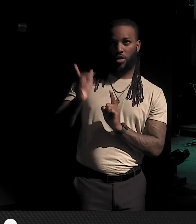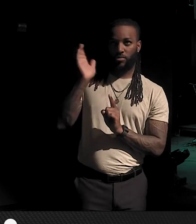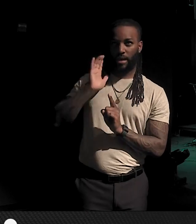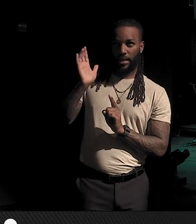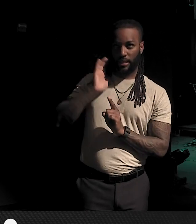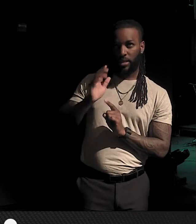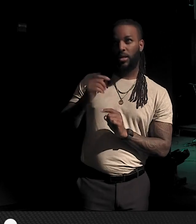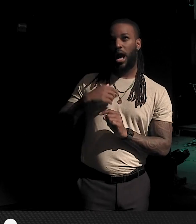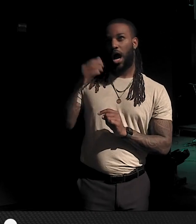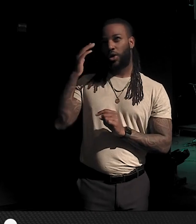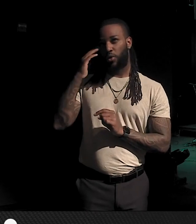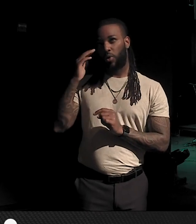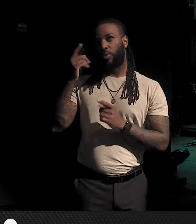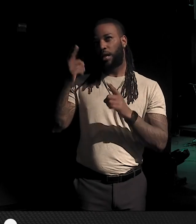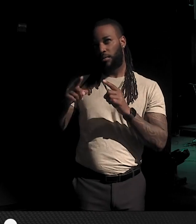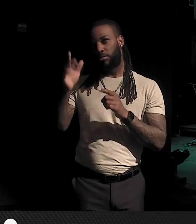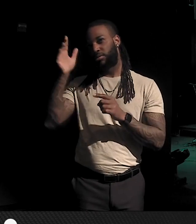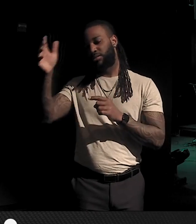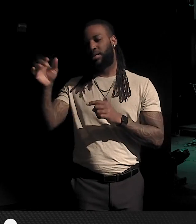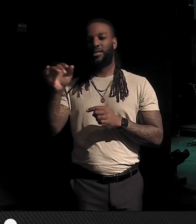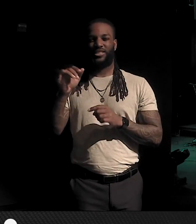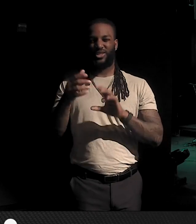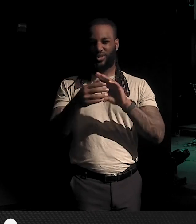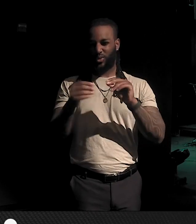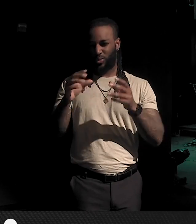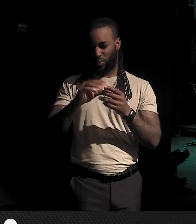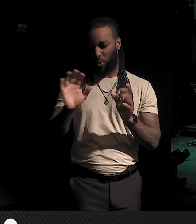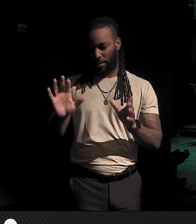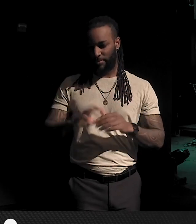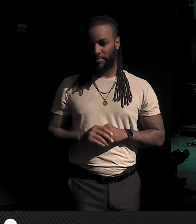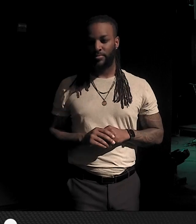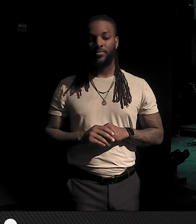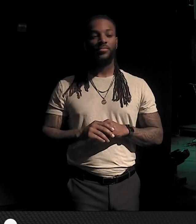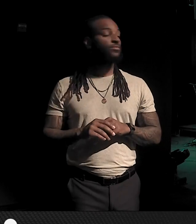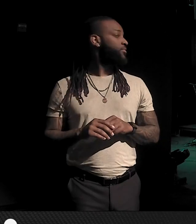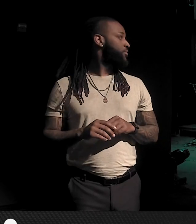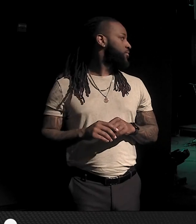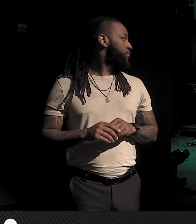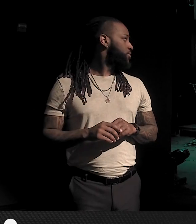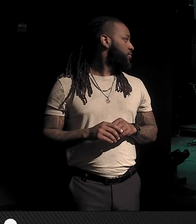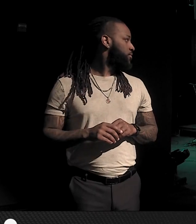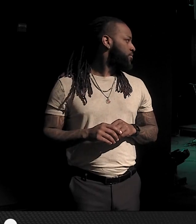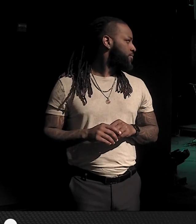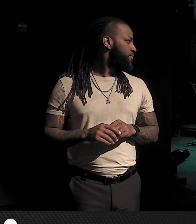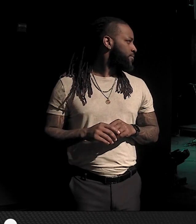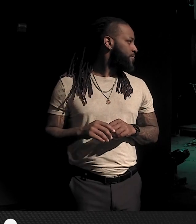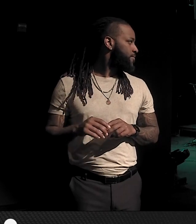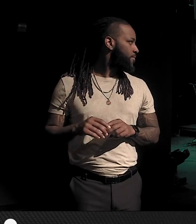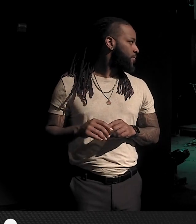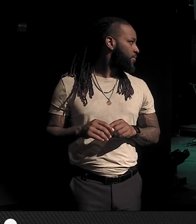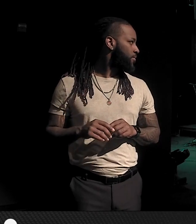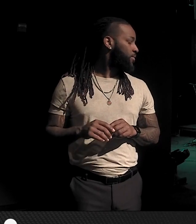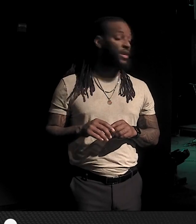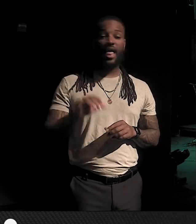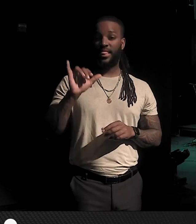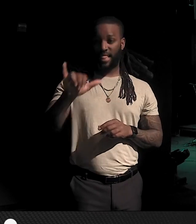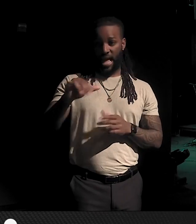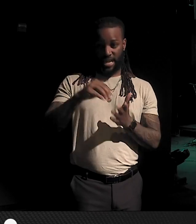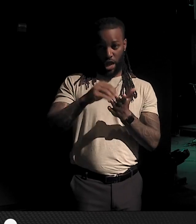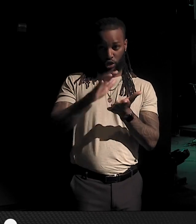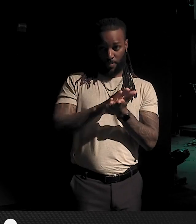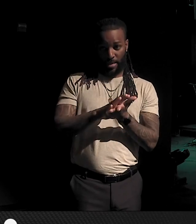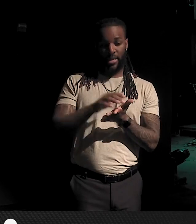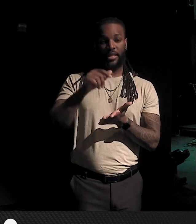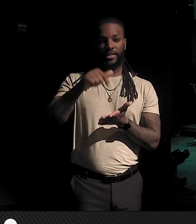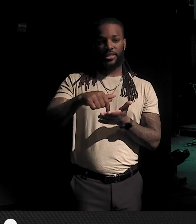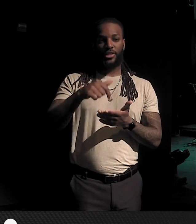about her that. And like, it would be a story. So that might be a fun afternoon exercise for you all. And then that document that this